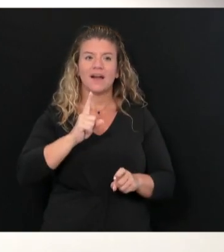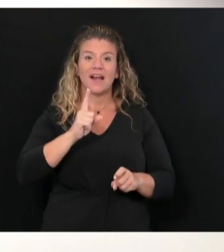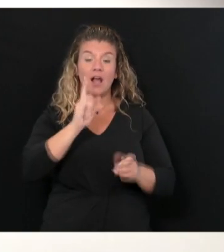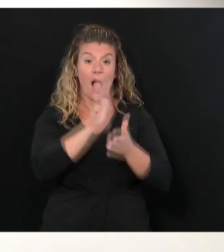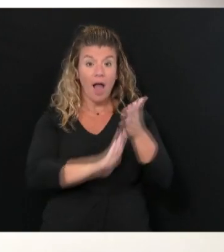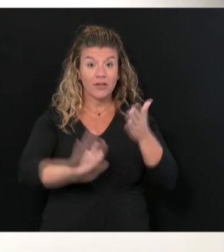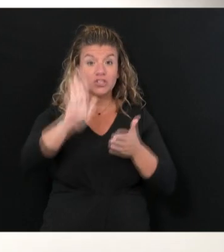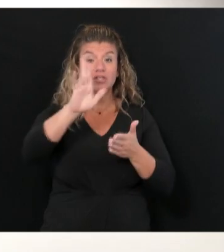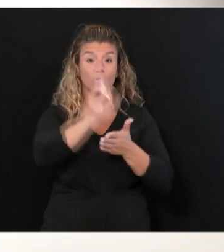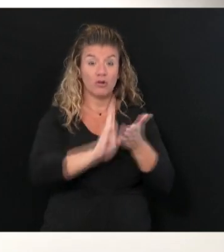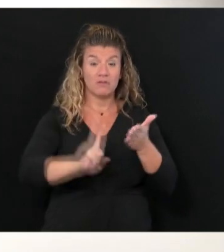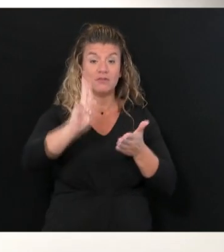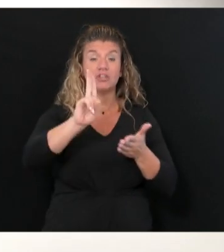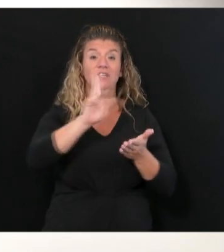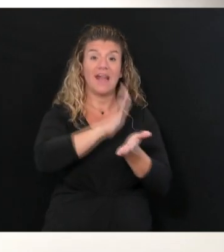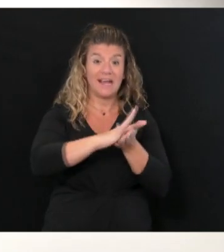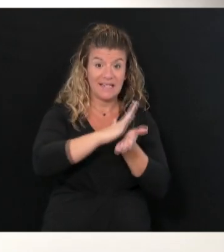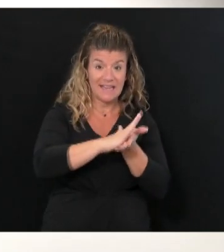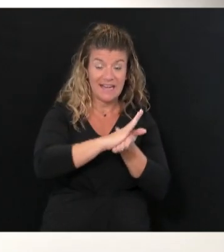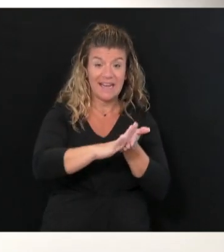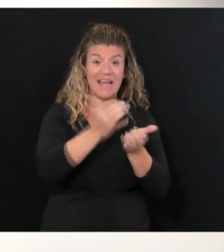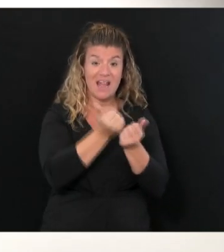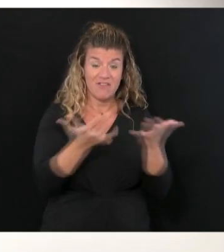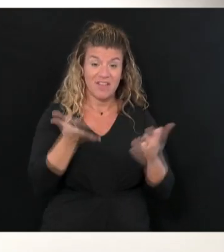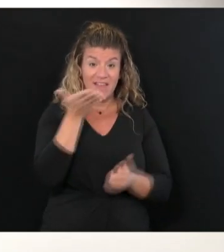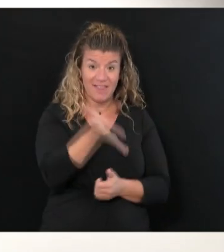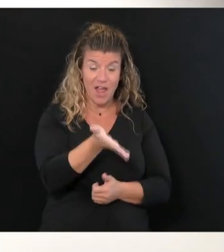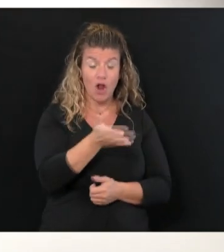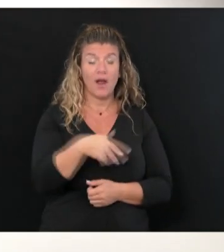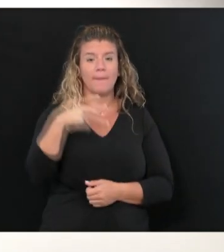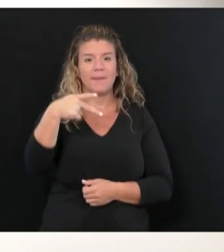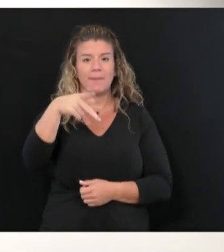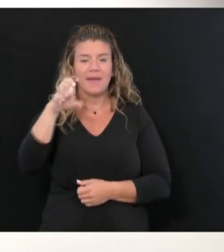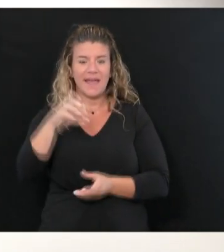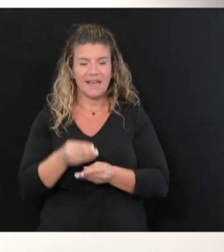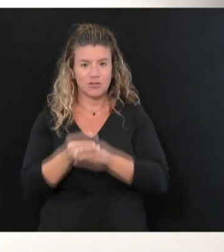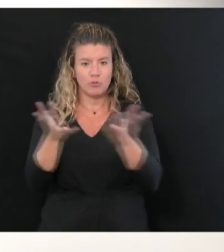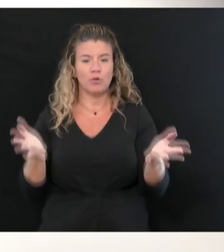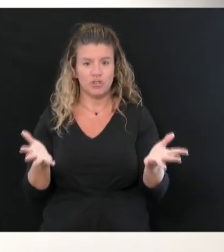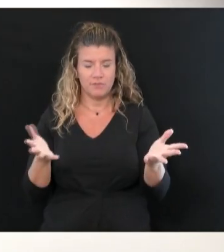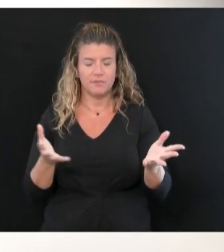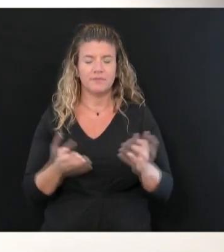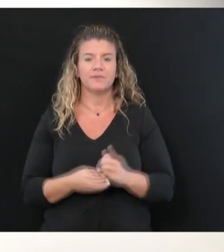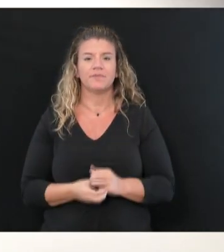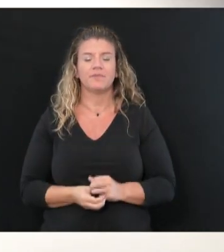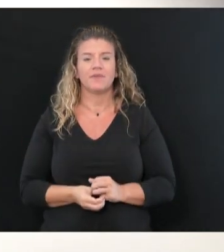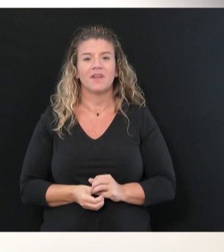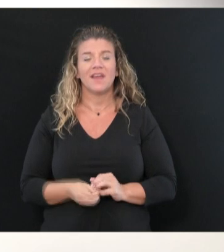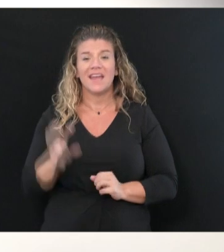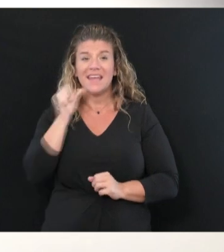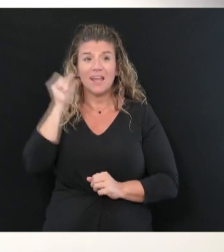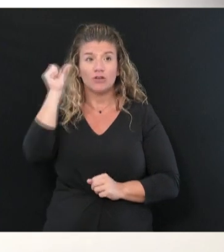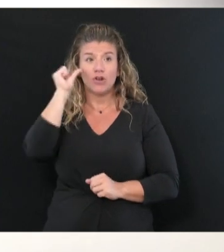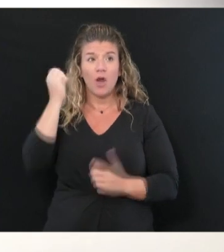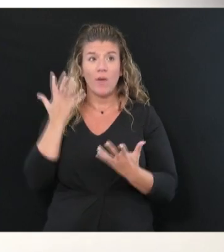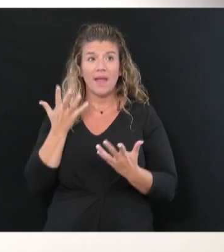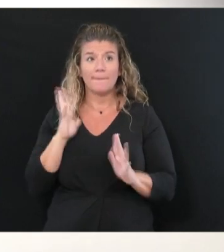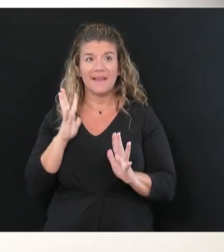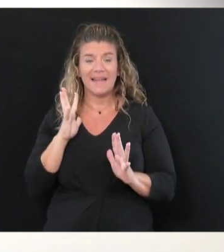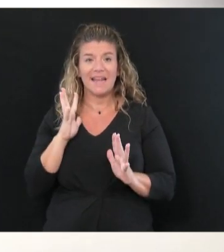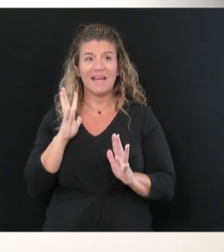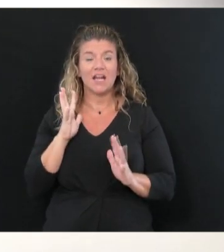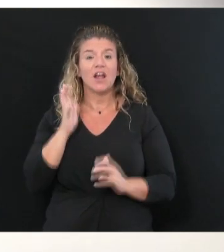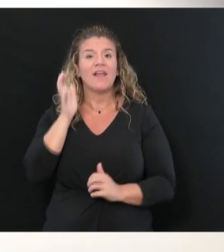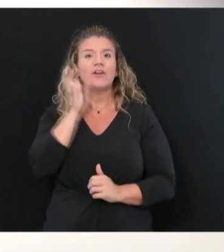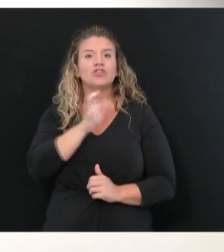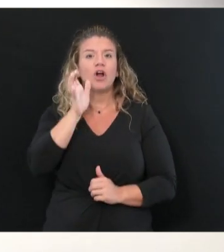as well as sanitization efforts and PPE distribution. Yesterday, completed support to Charleston